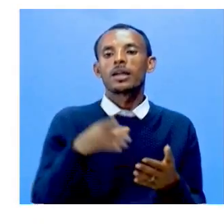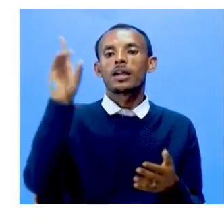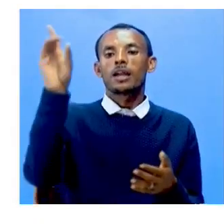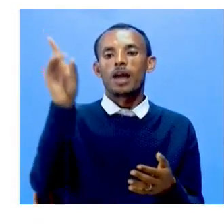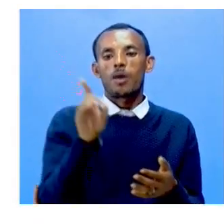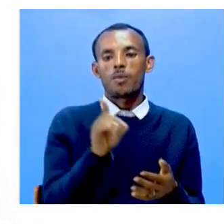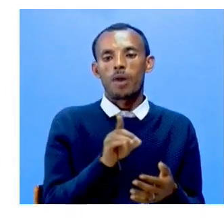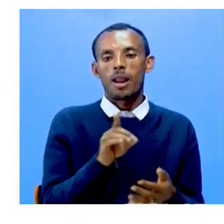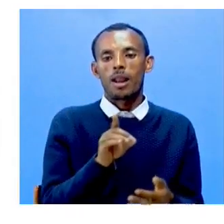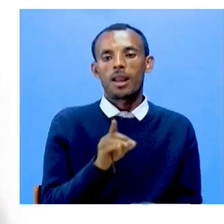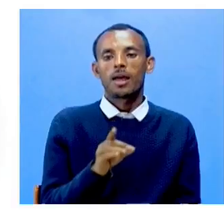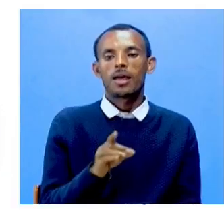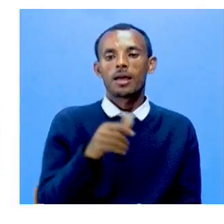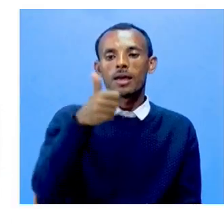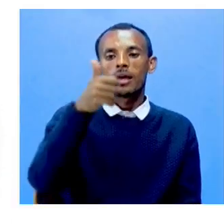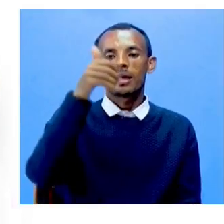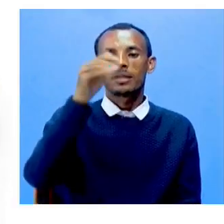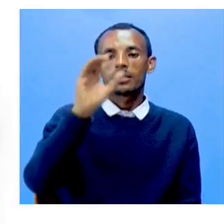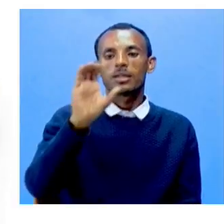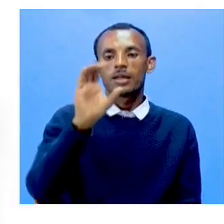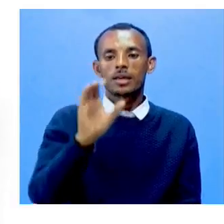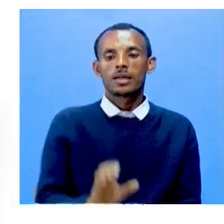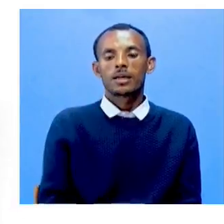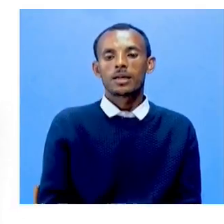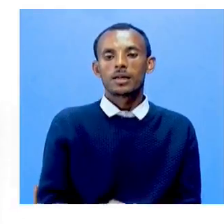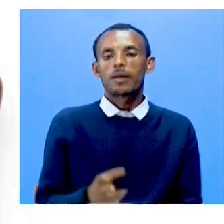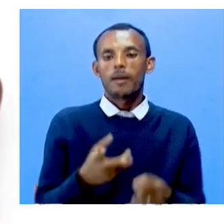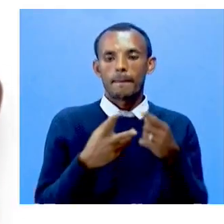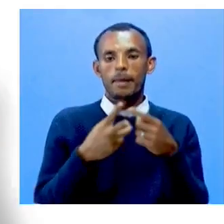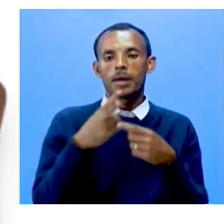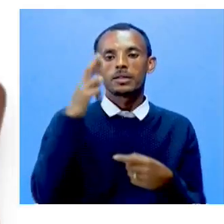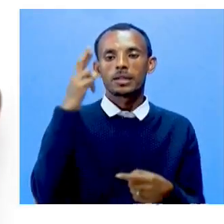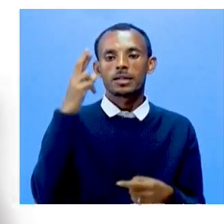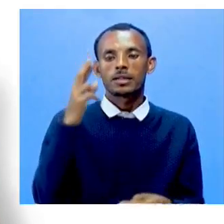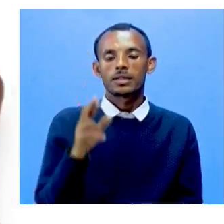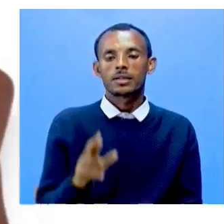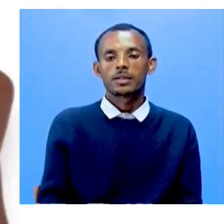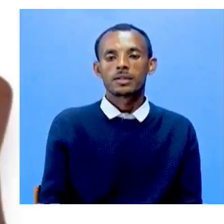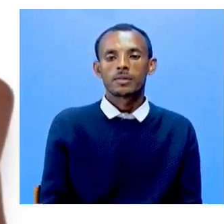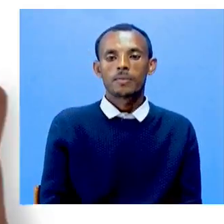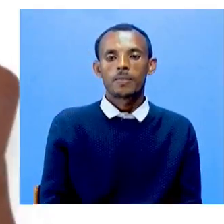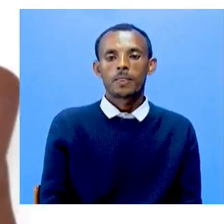diagonal AC bisects